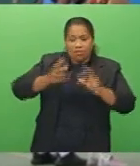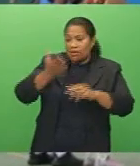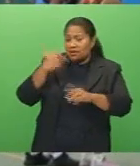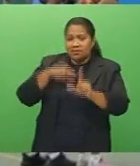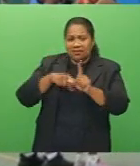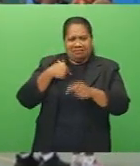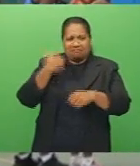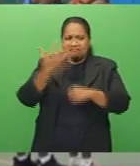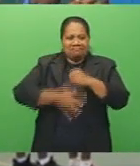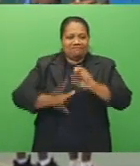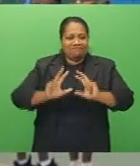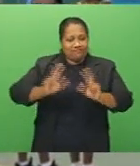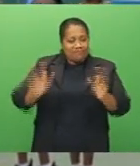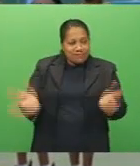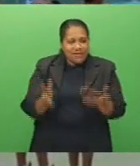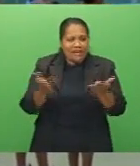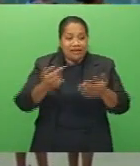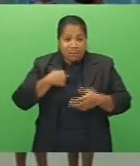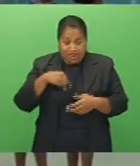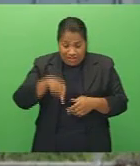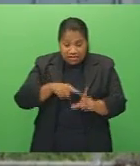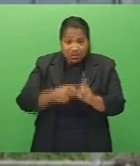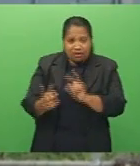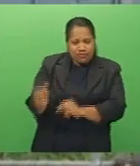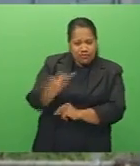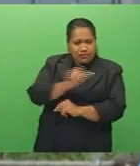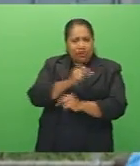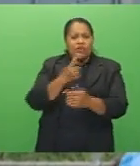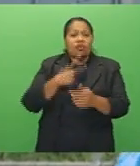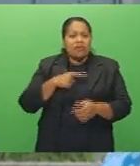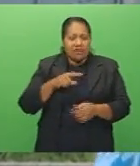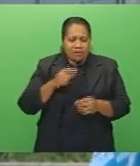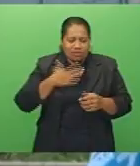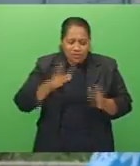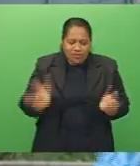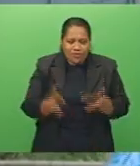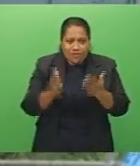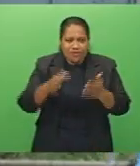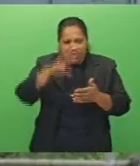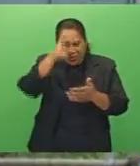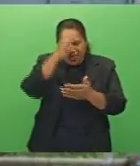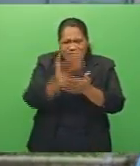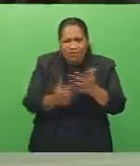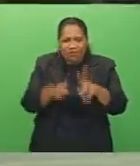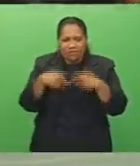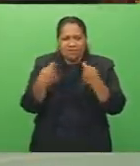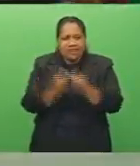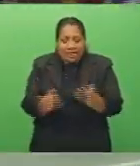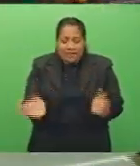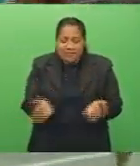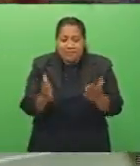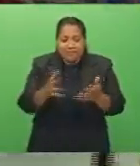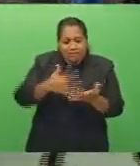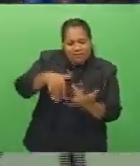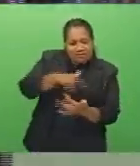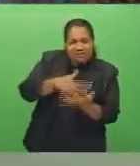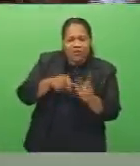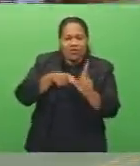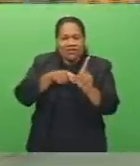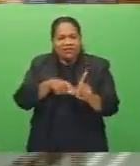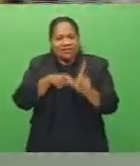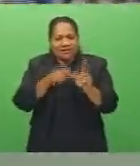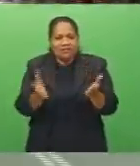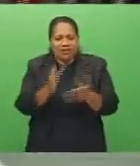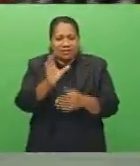year just to support the girls and play with them. At least there's experience in the team with a mix of young players. Natiri has been mentoring the